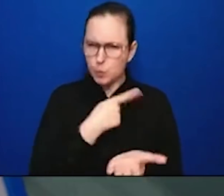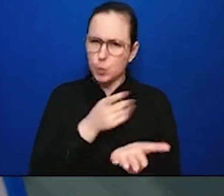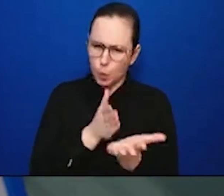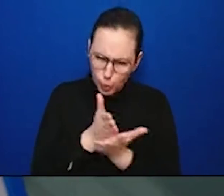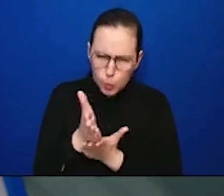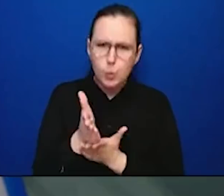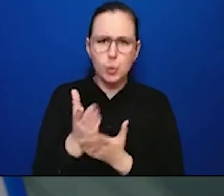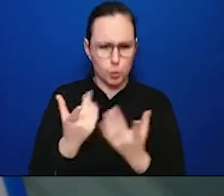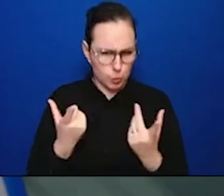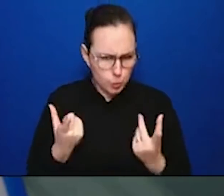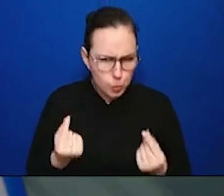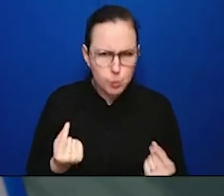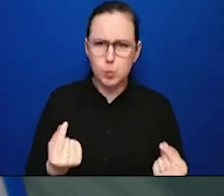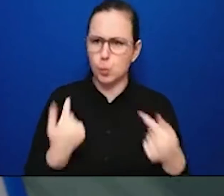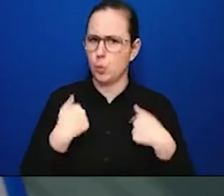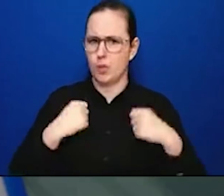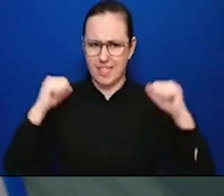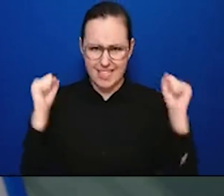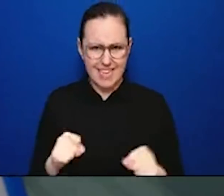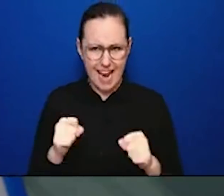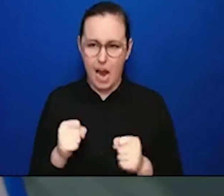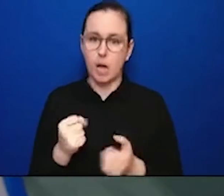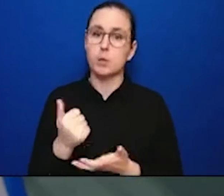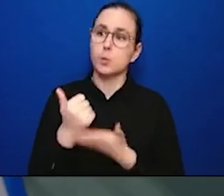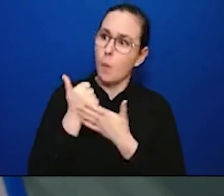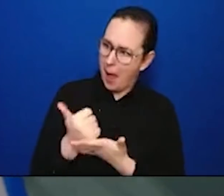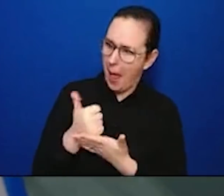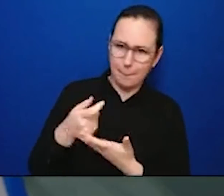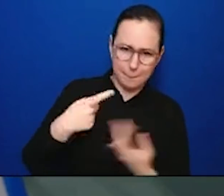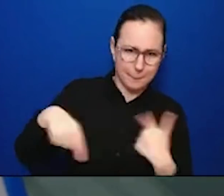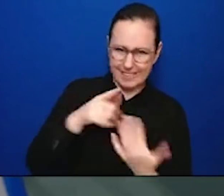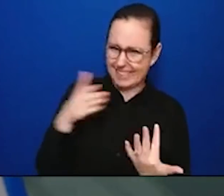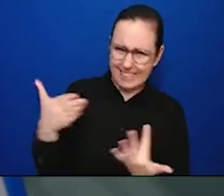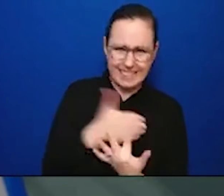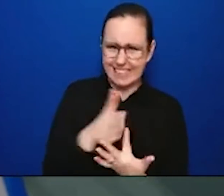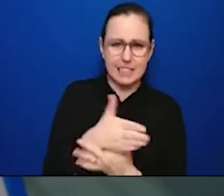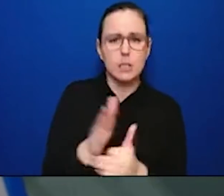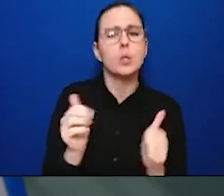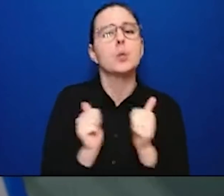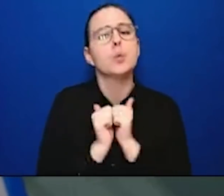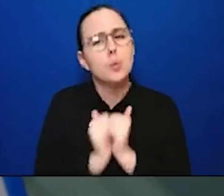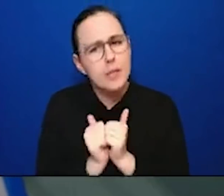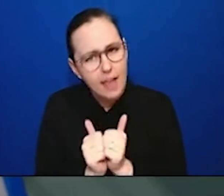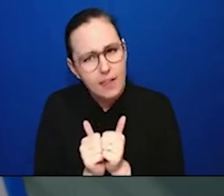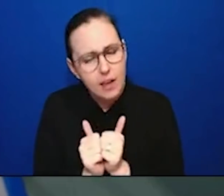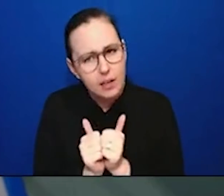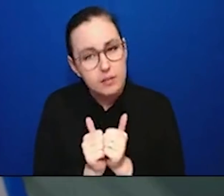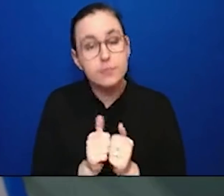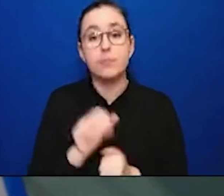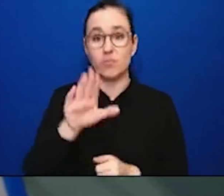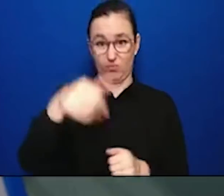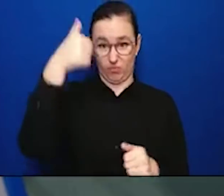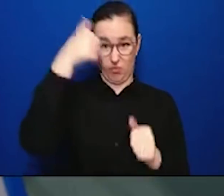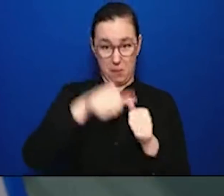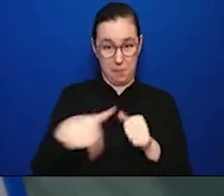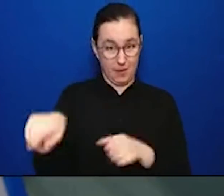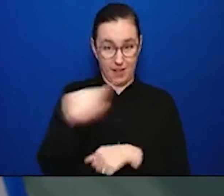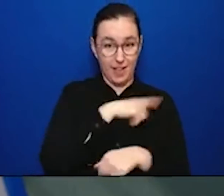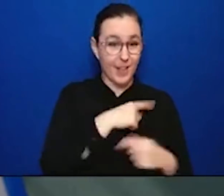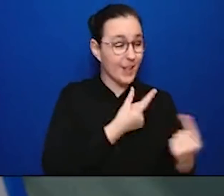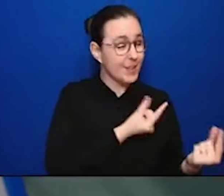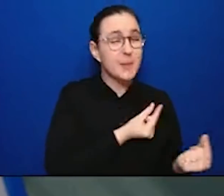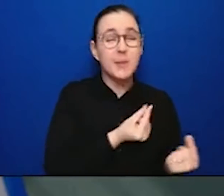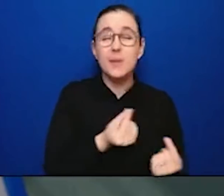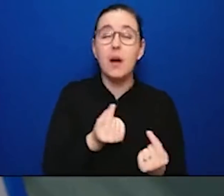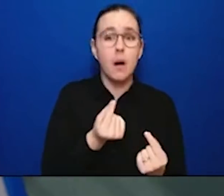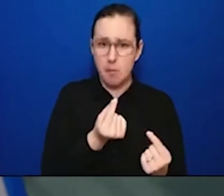to help people in these challenging times. To remember that great differences have always been made by our efforts, to acknowledge that our efforts have made the